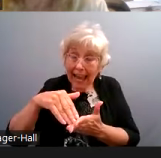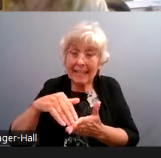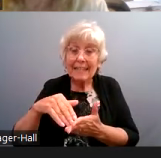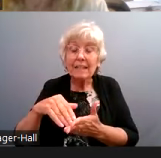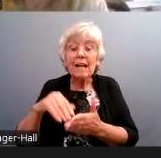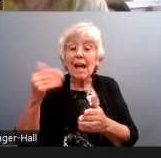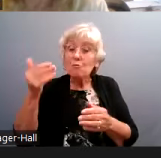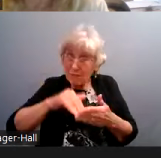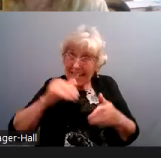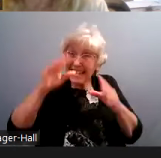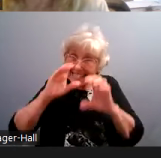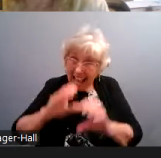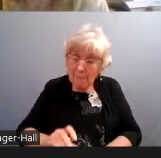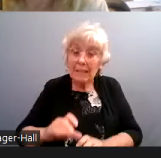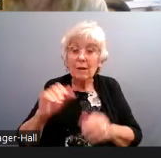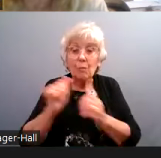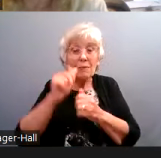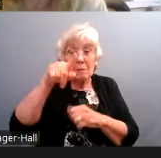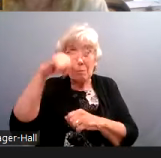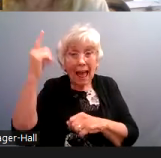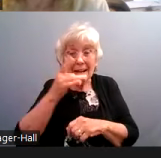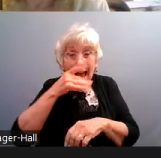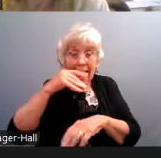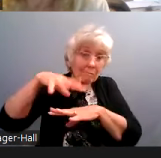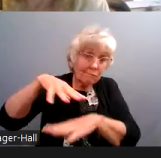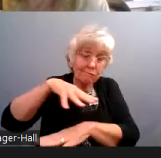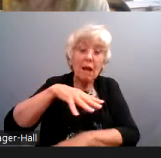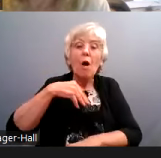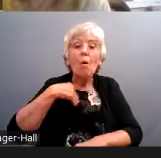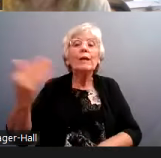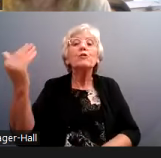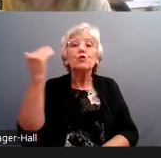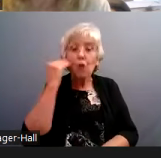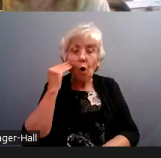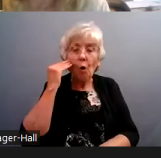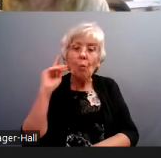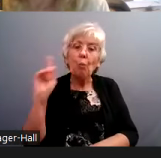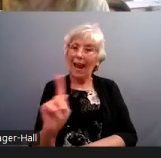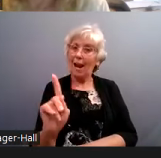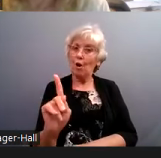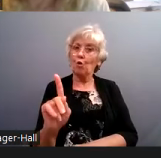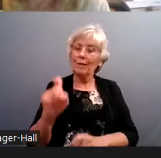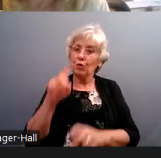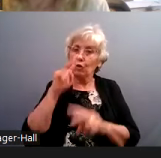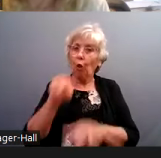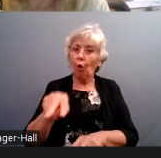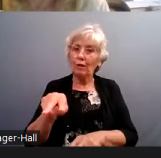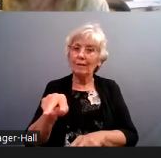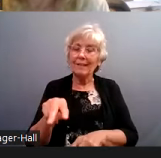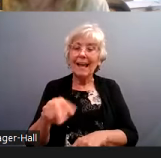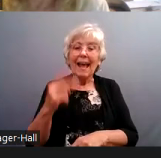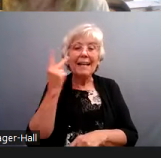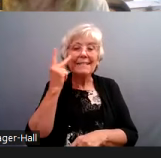them, like with the black light and things, then we know exactly where we're looking, and we can see if the lesions have